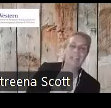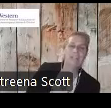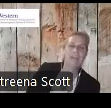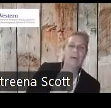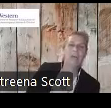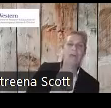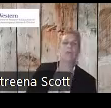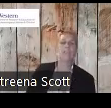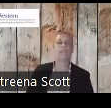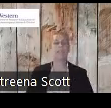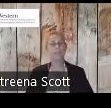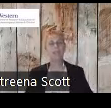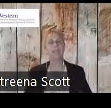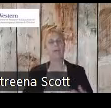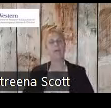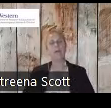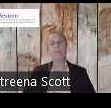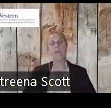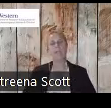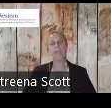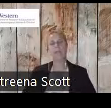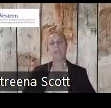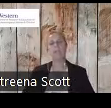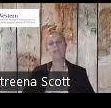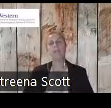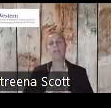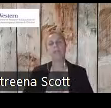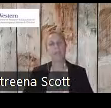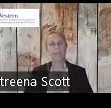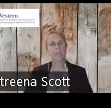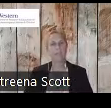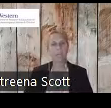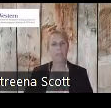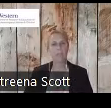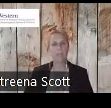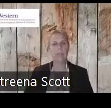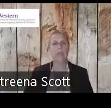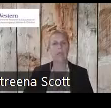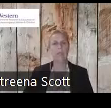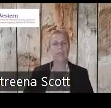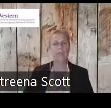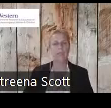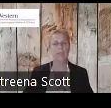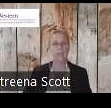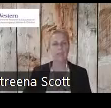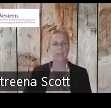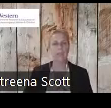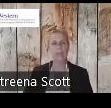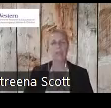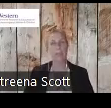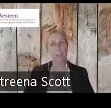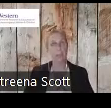and Eva all are going to be speaking on as contributors to 3 themed chapters of the Domestic Violence